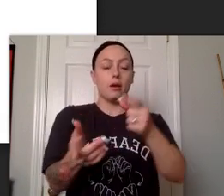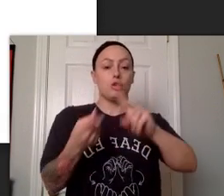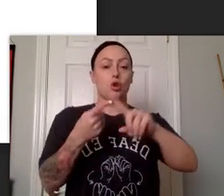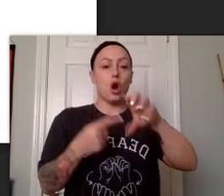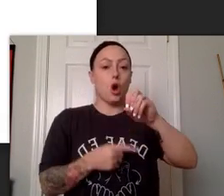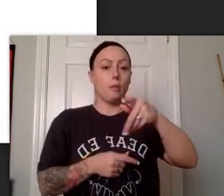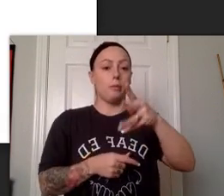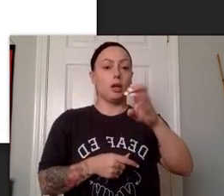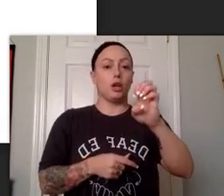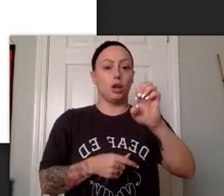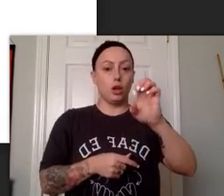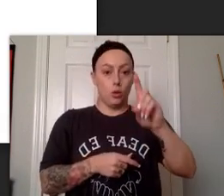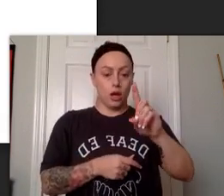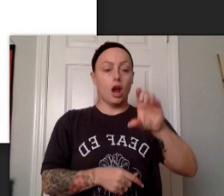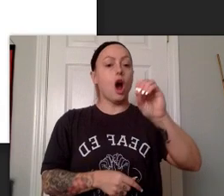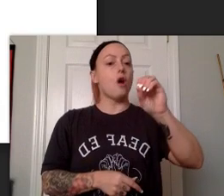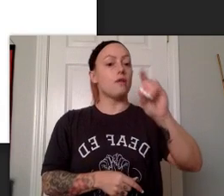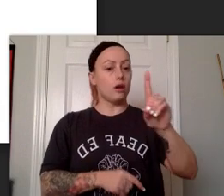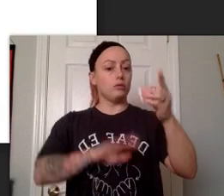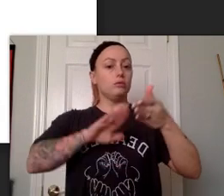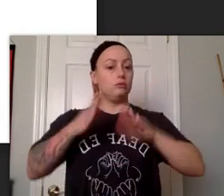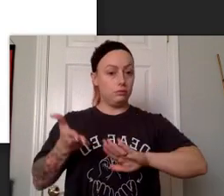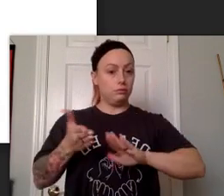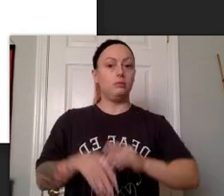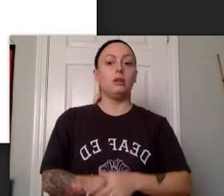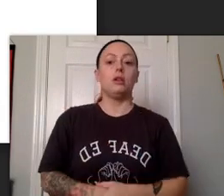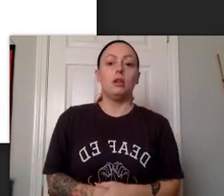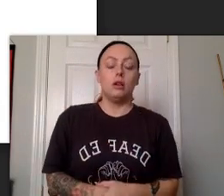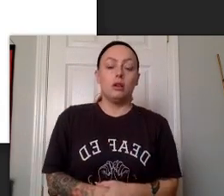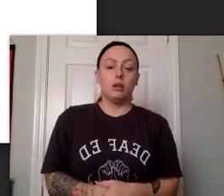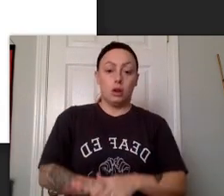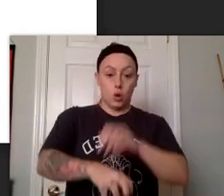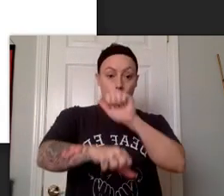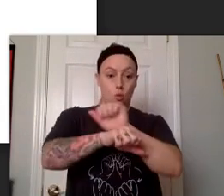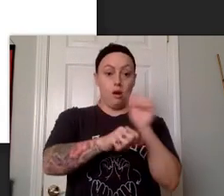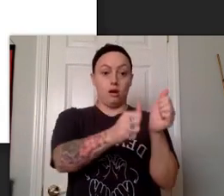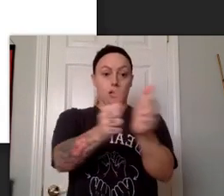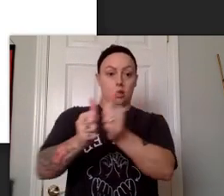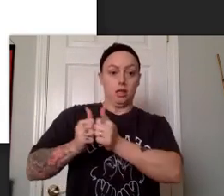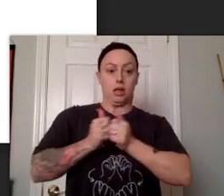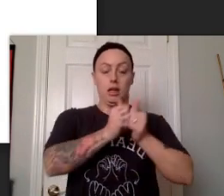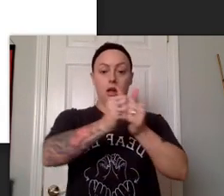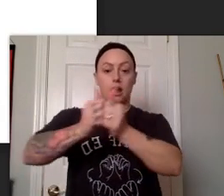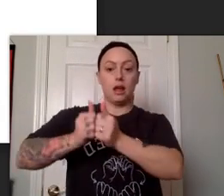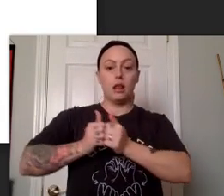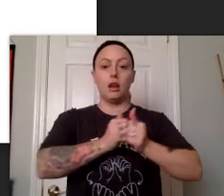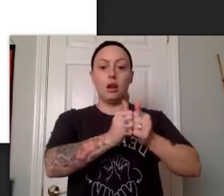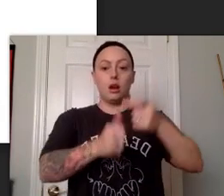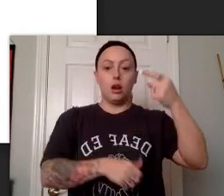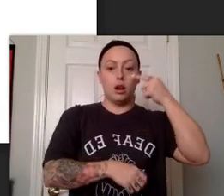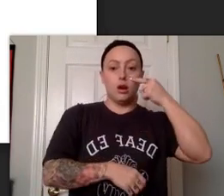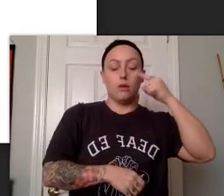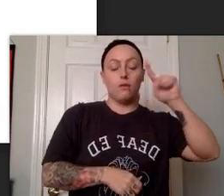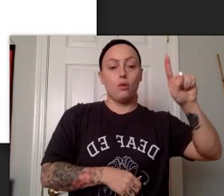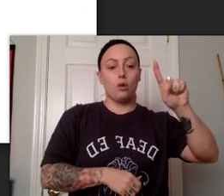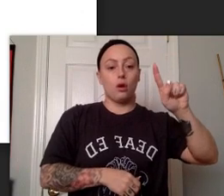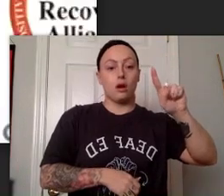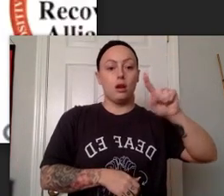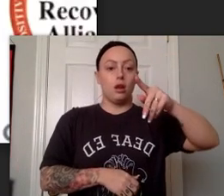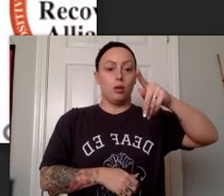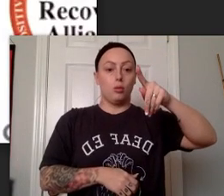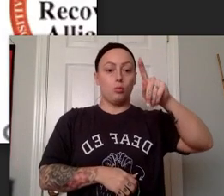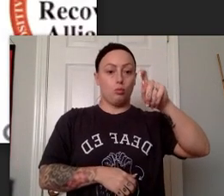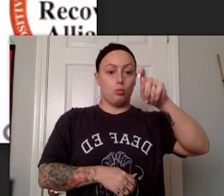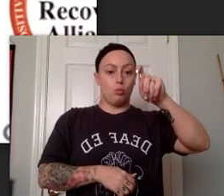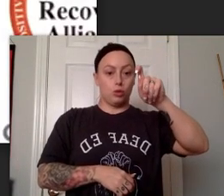overdoses. Corrine and I work closely with the Colorado Consortium for Prescription Drug Misuse Prevention, and a